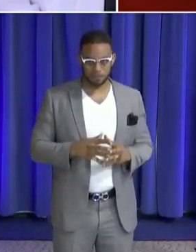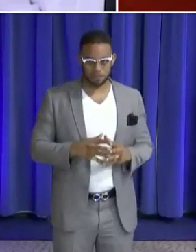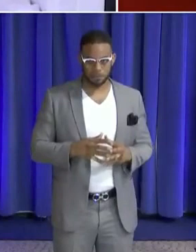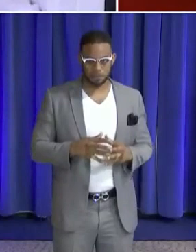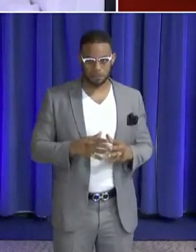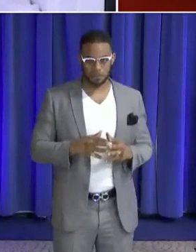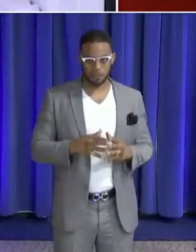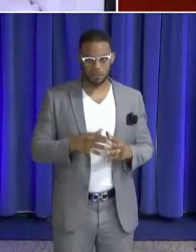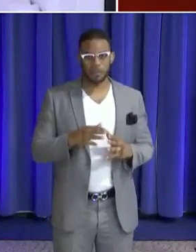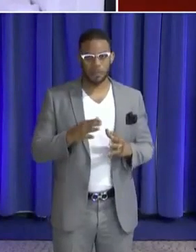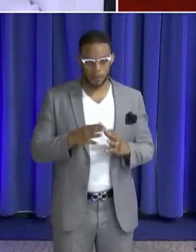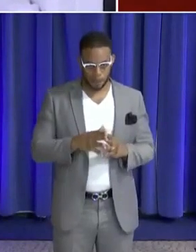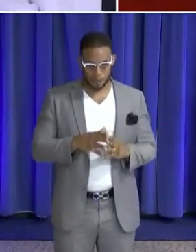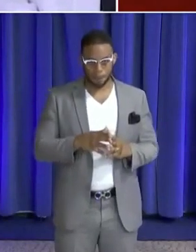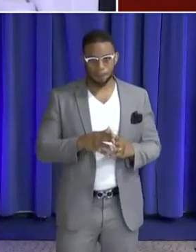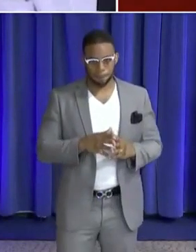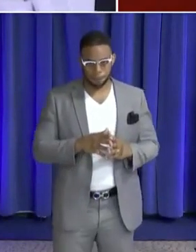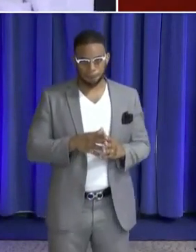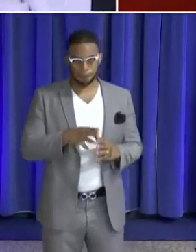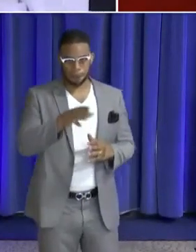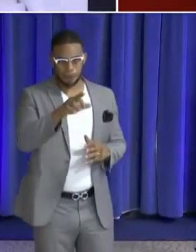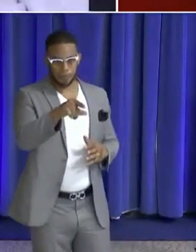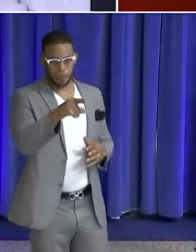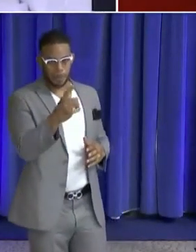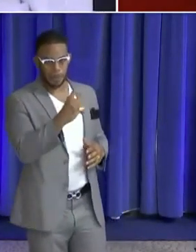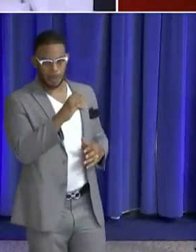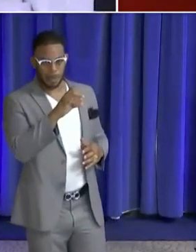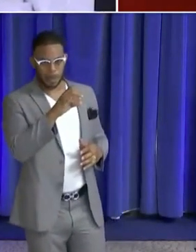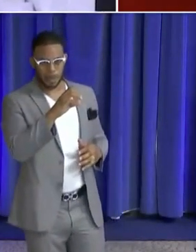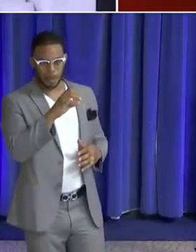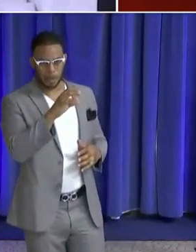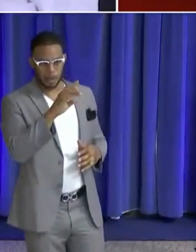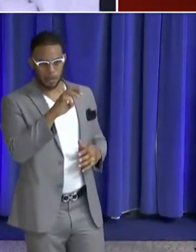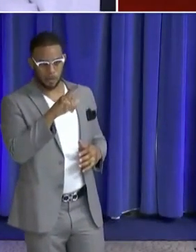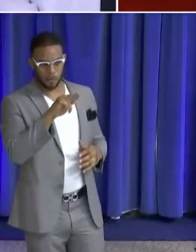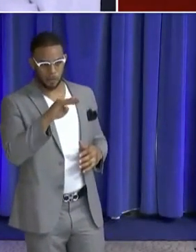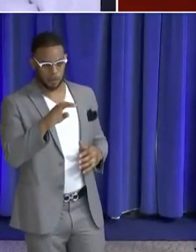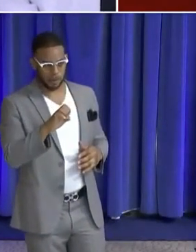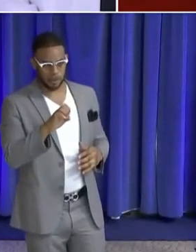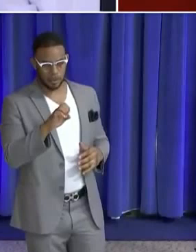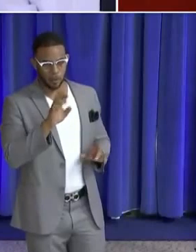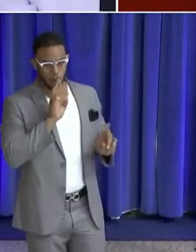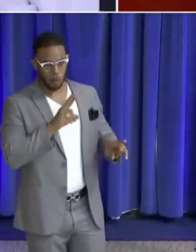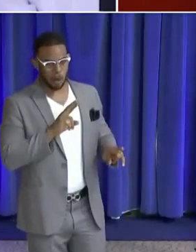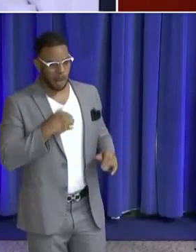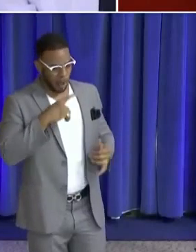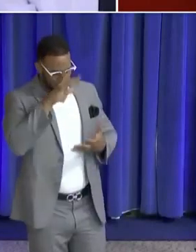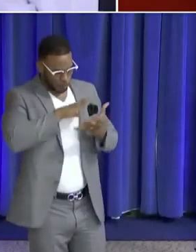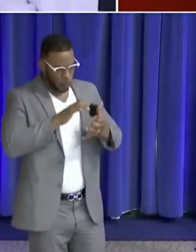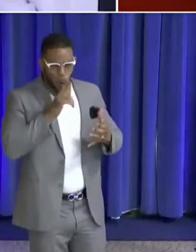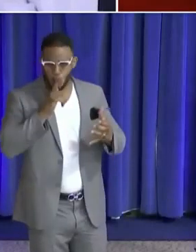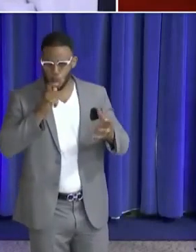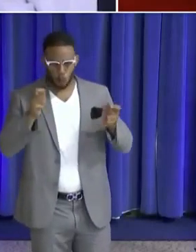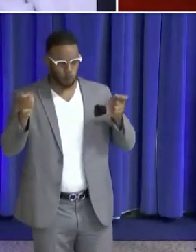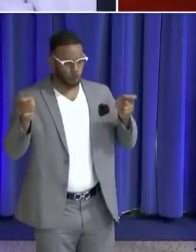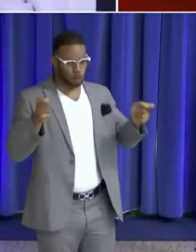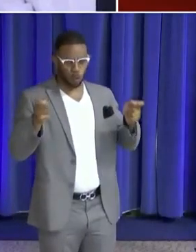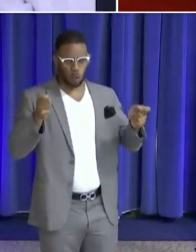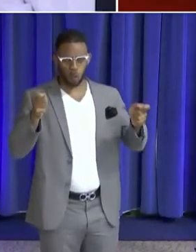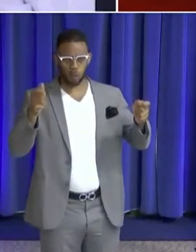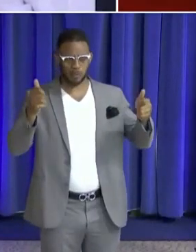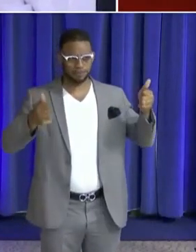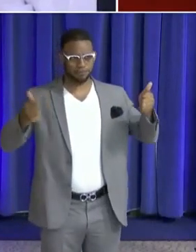Yes. Harry Jaffe, freelance. I'm confused by who's controlling